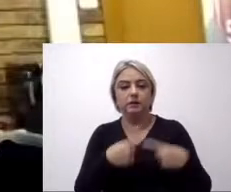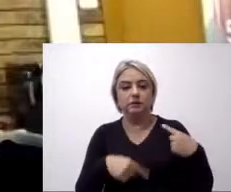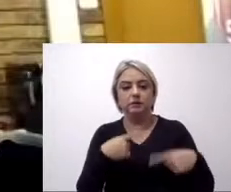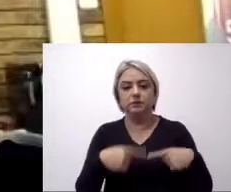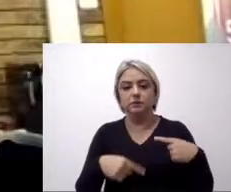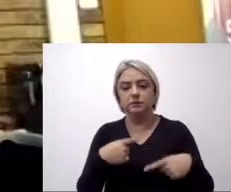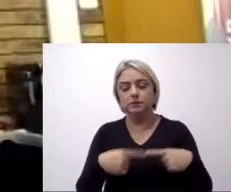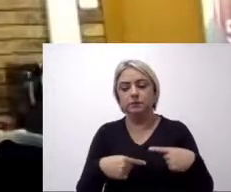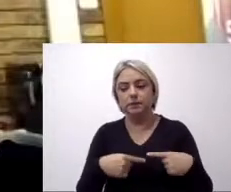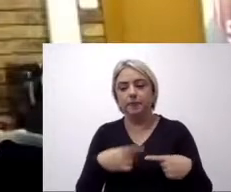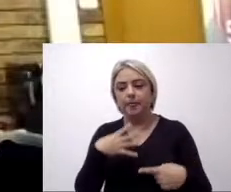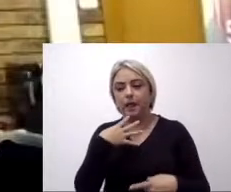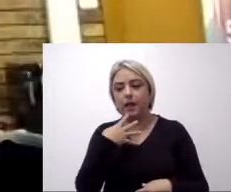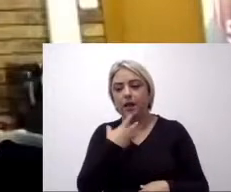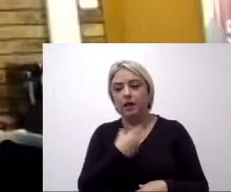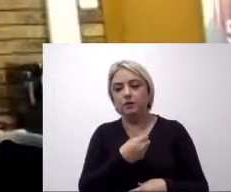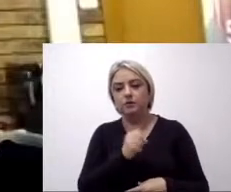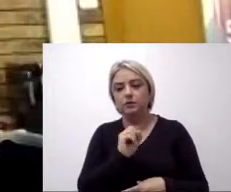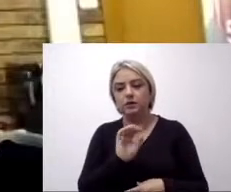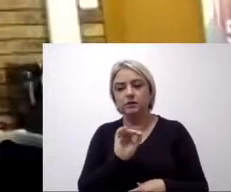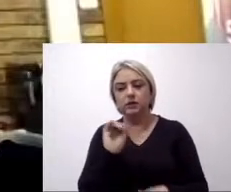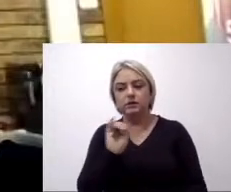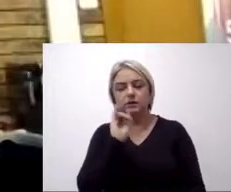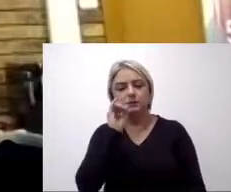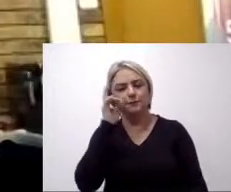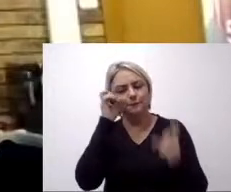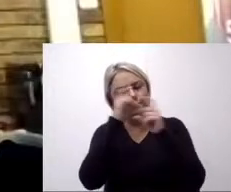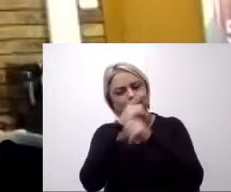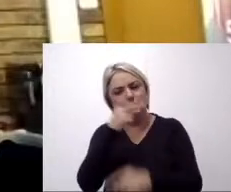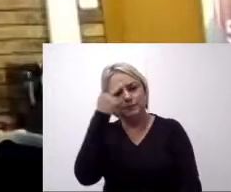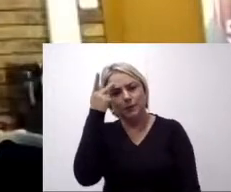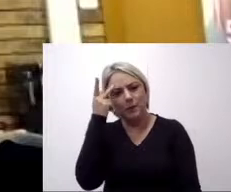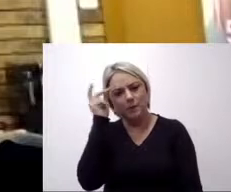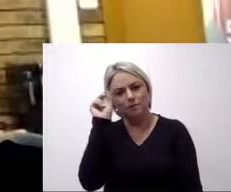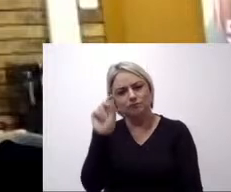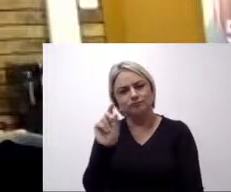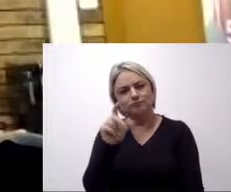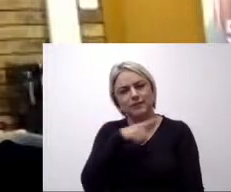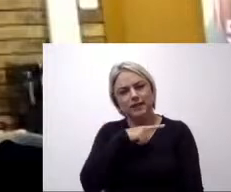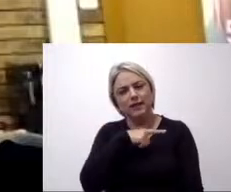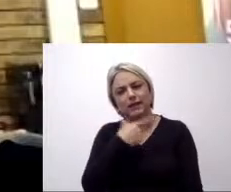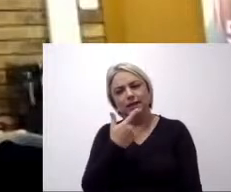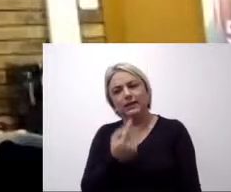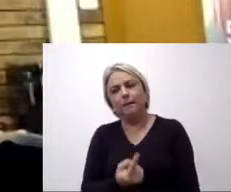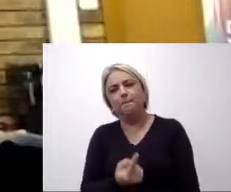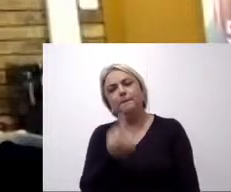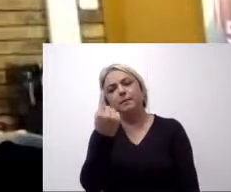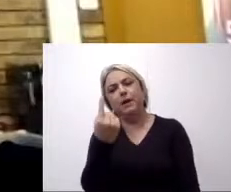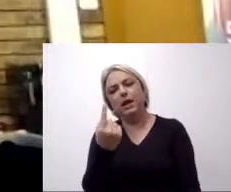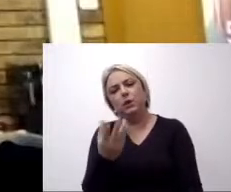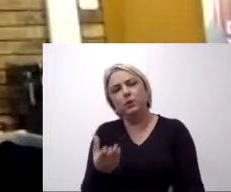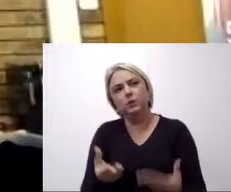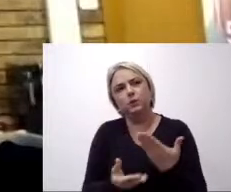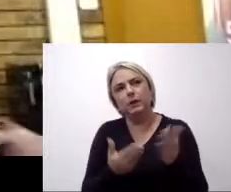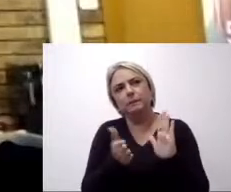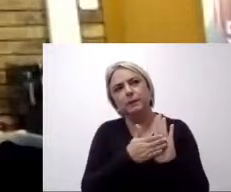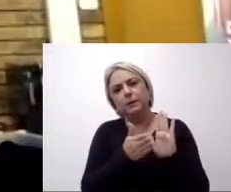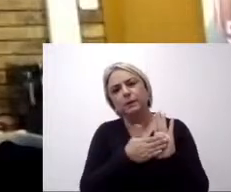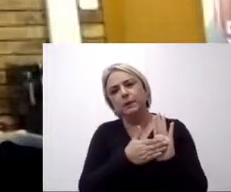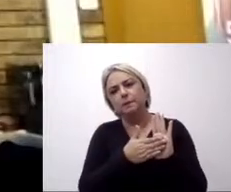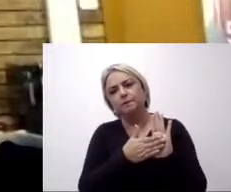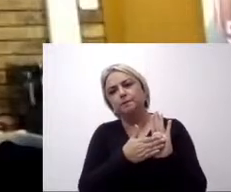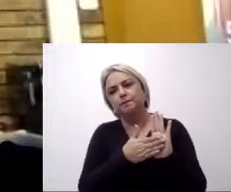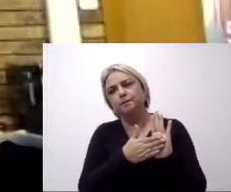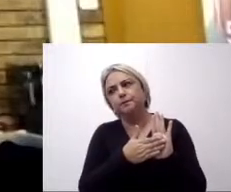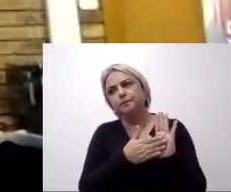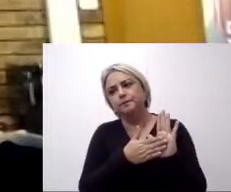It's always difficult for someone who try first to we propose a key to observe and